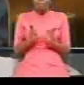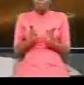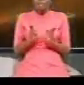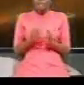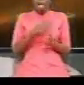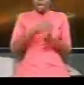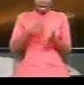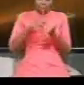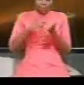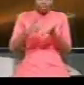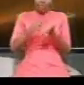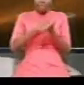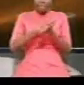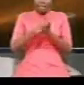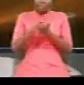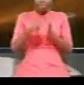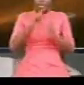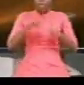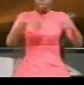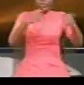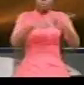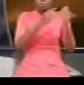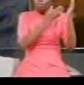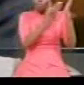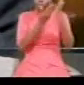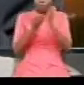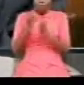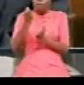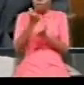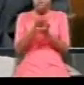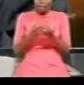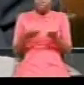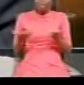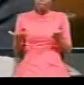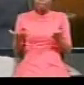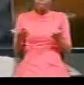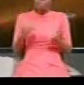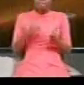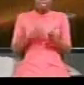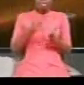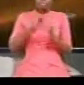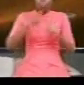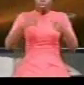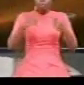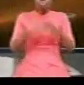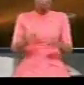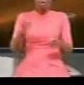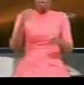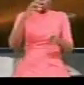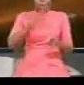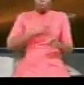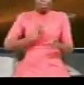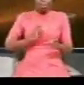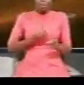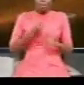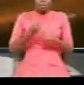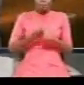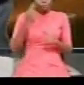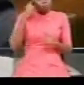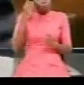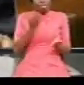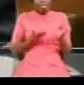the purification is going to bring forth something. It's going to qualify us for